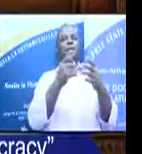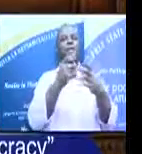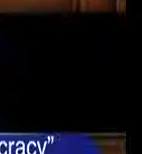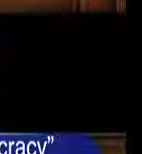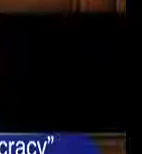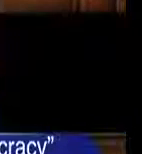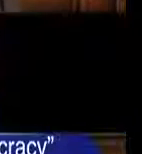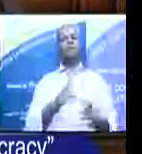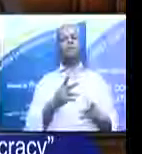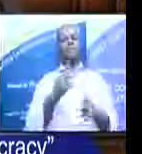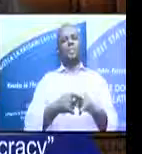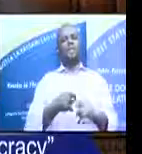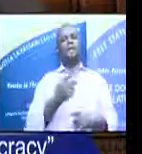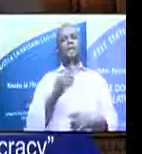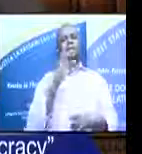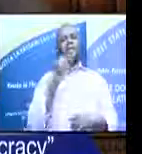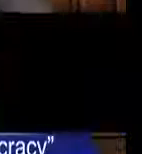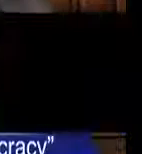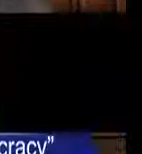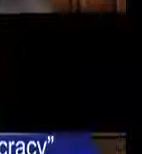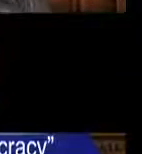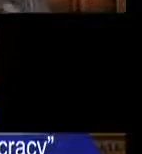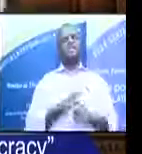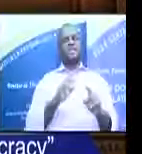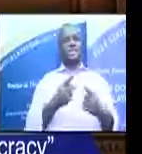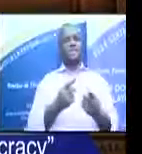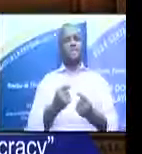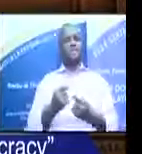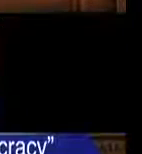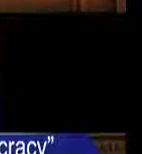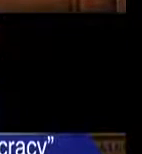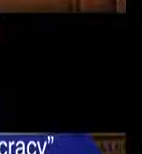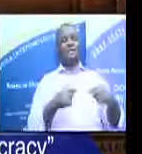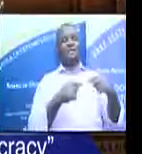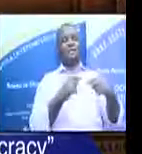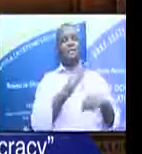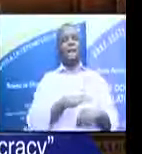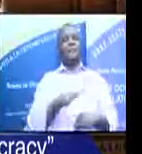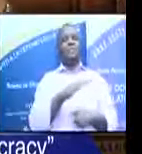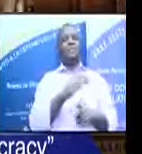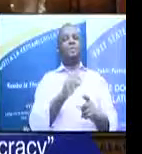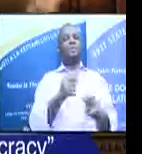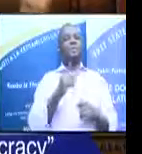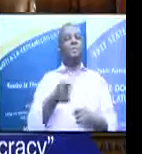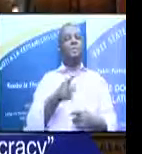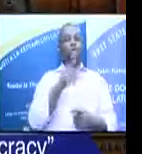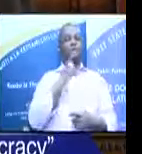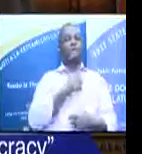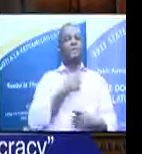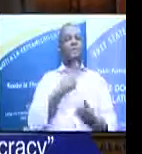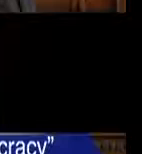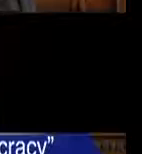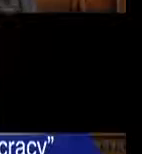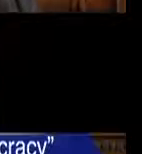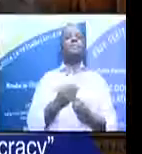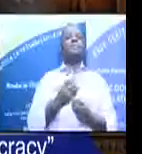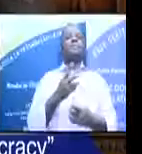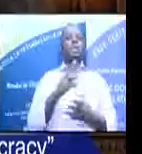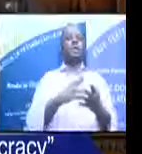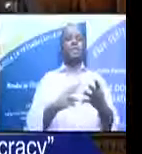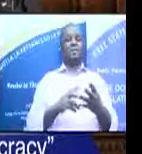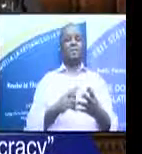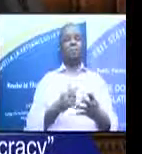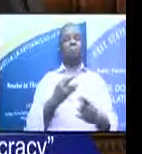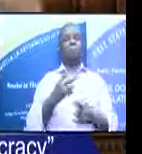gender. You can't confront such a complex dynamic situation without deriving from what